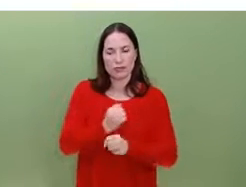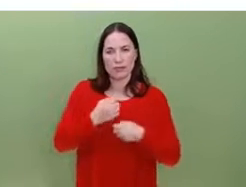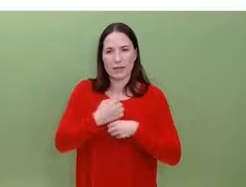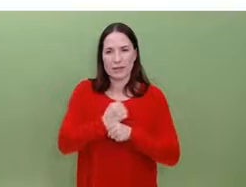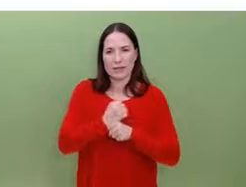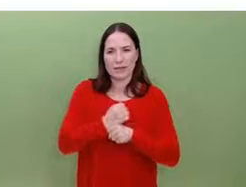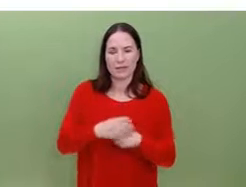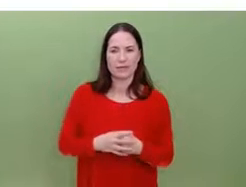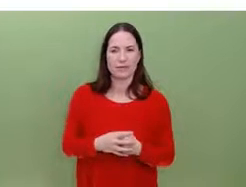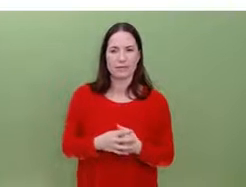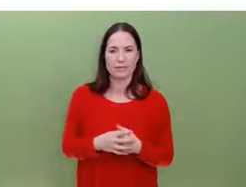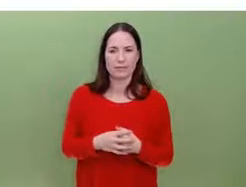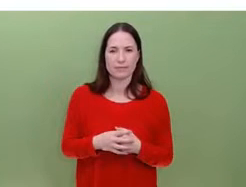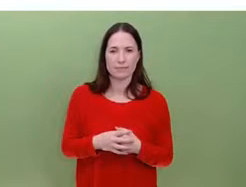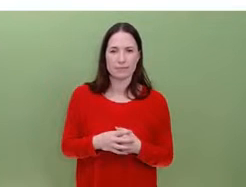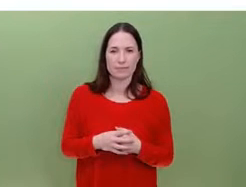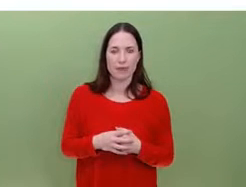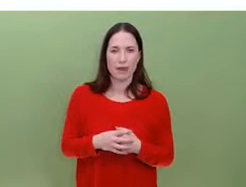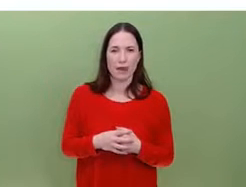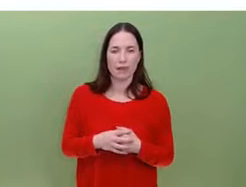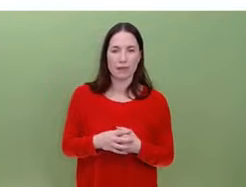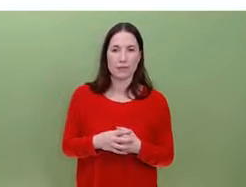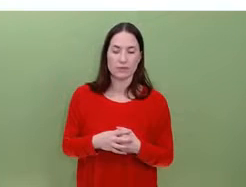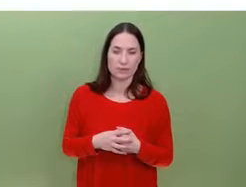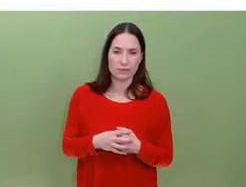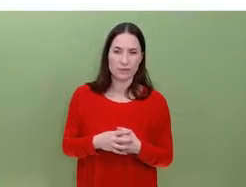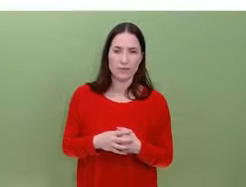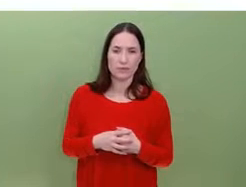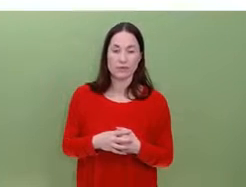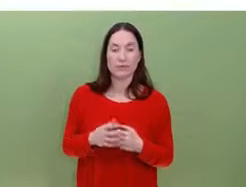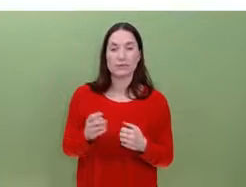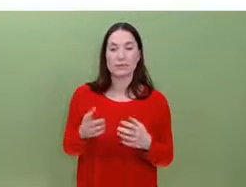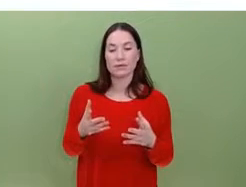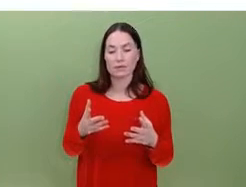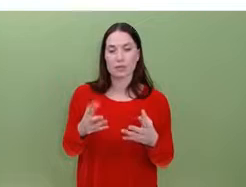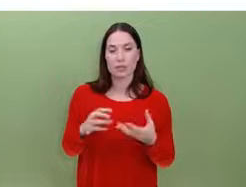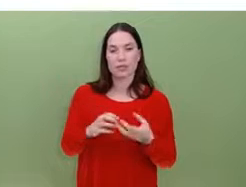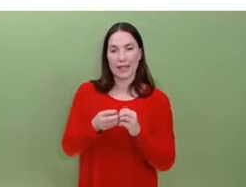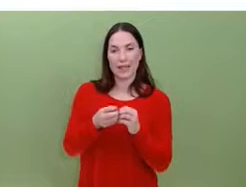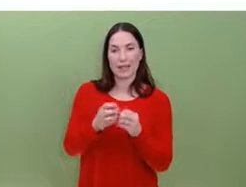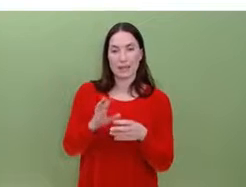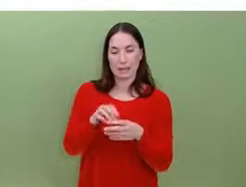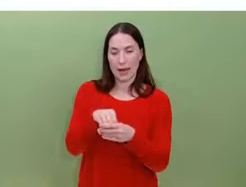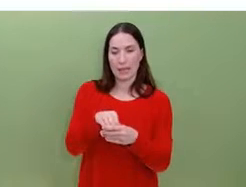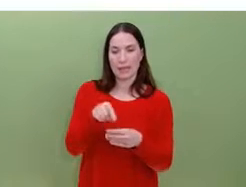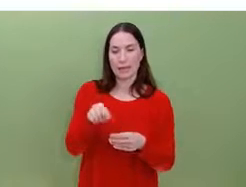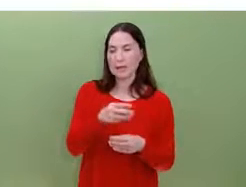It's increased and created a platform where individuals who may or may not have become